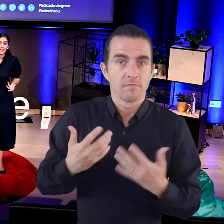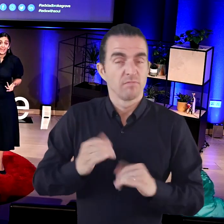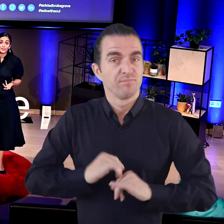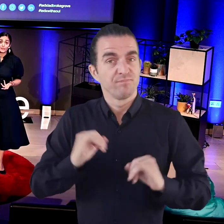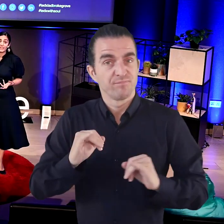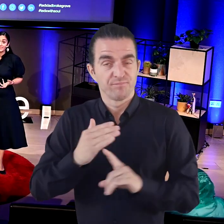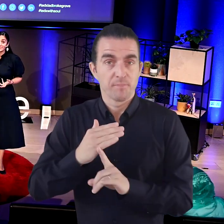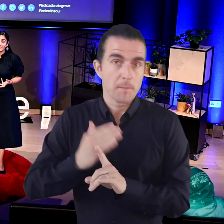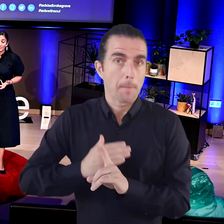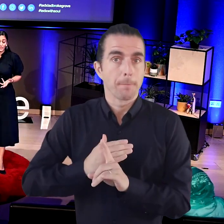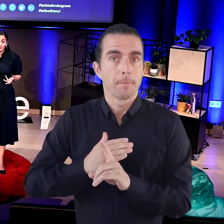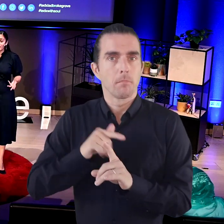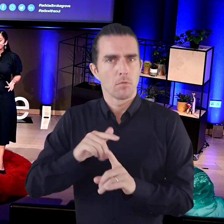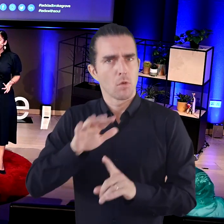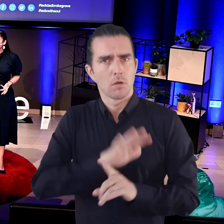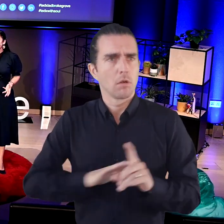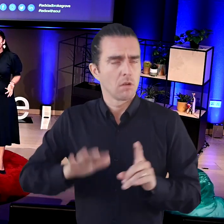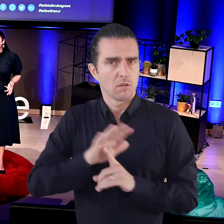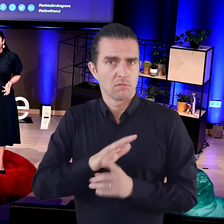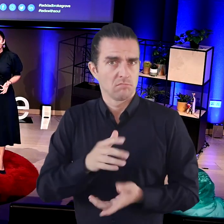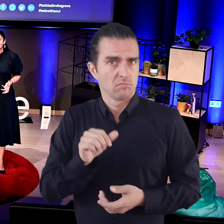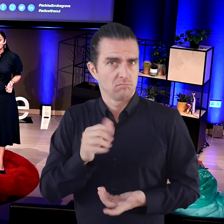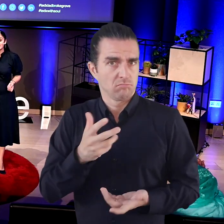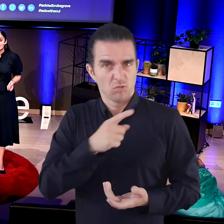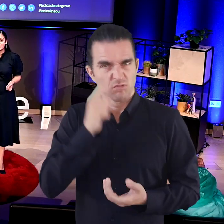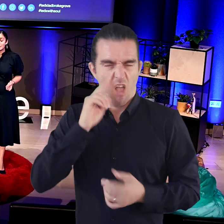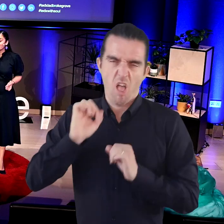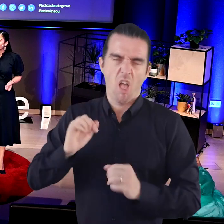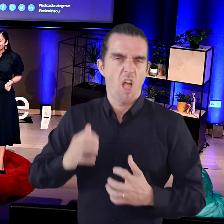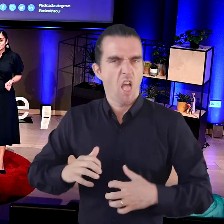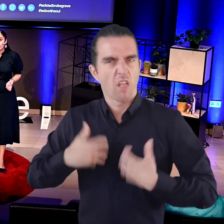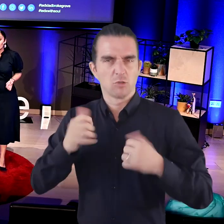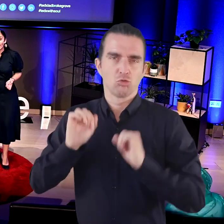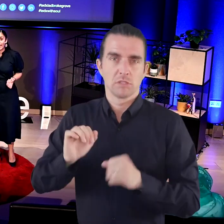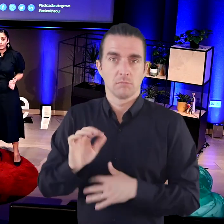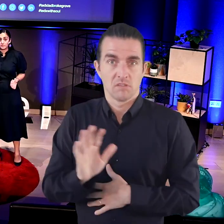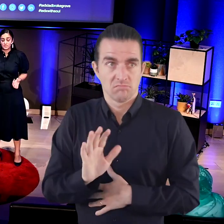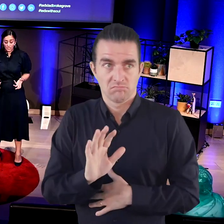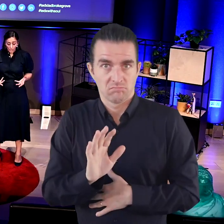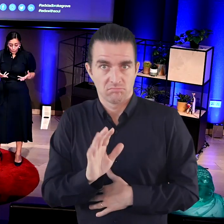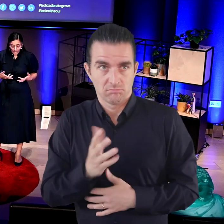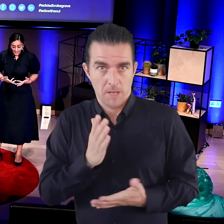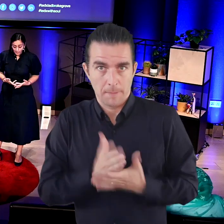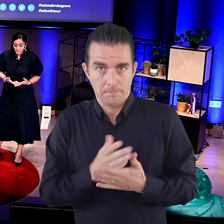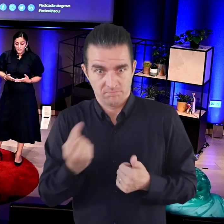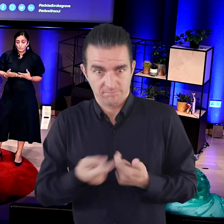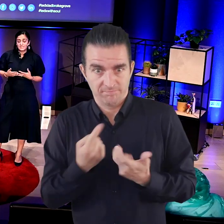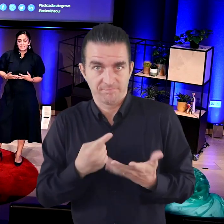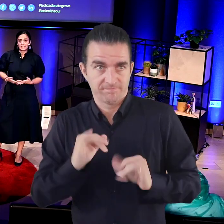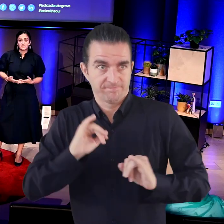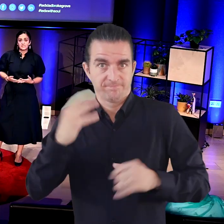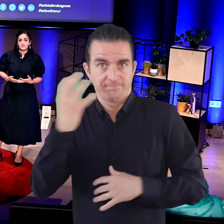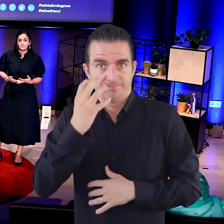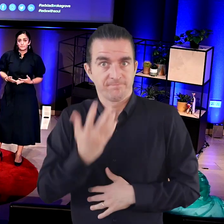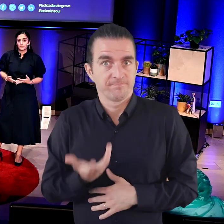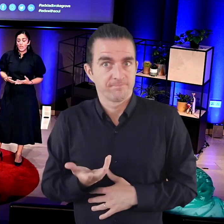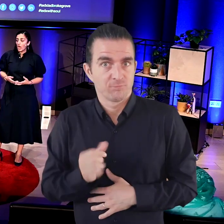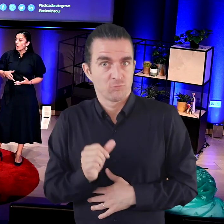people to be angry, you might say this was it. But that's not what happened. What happened was